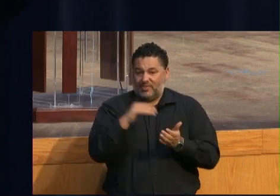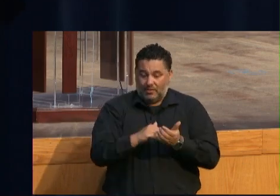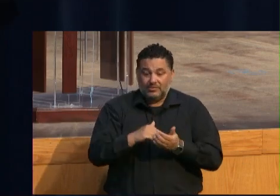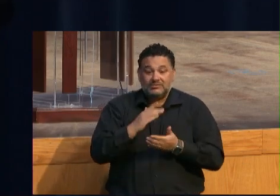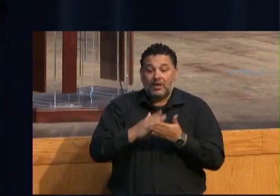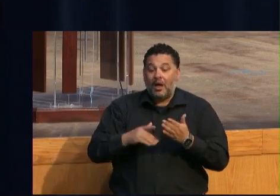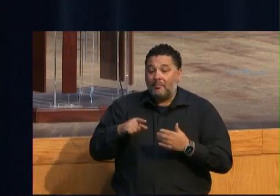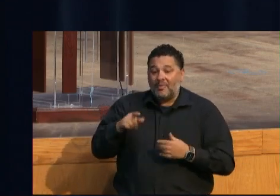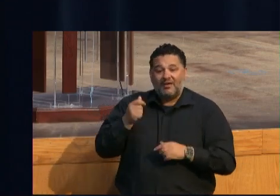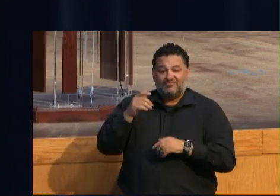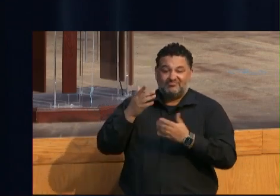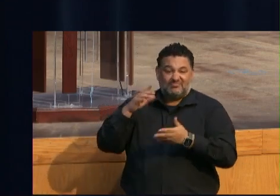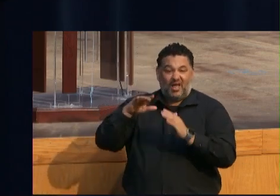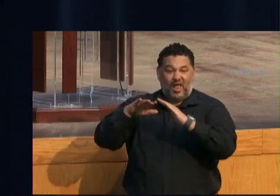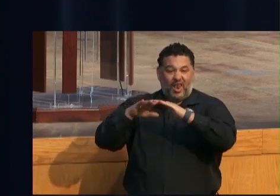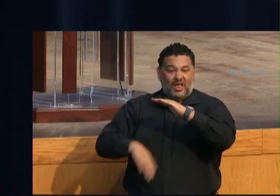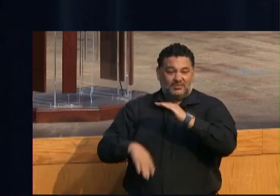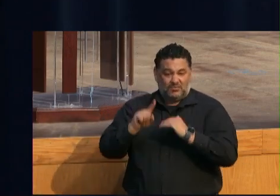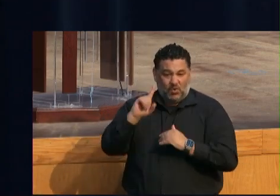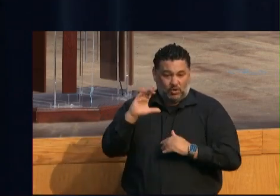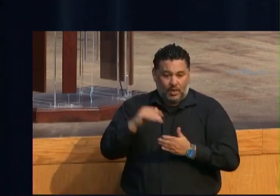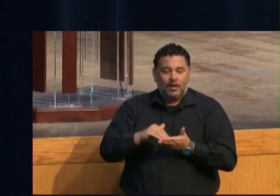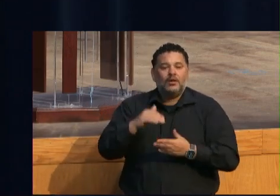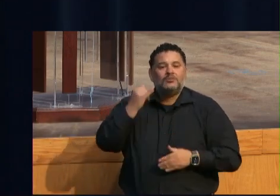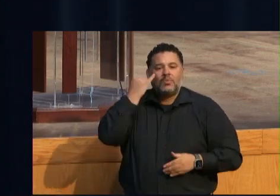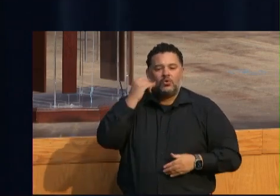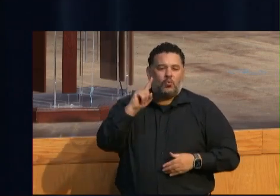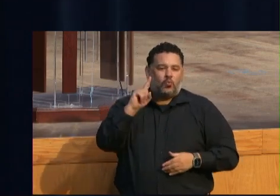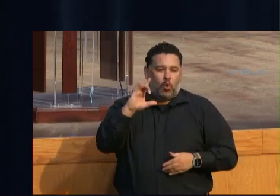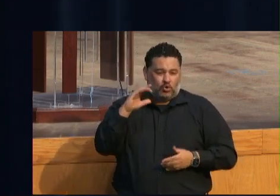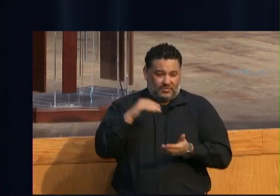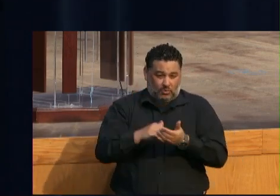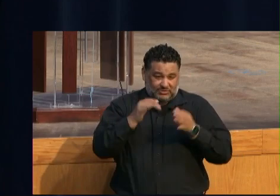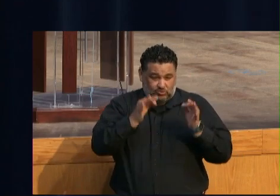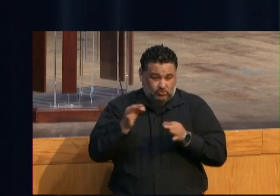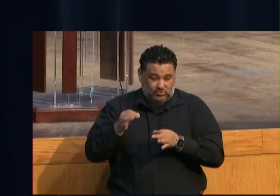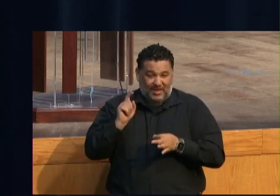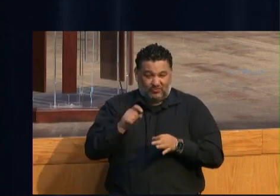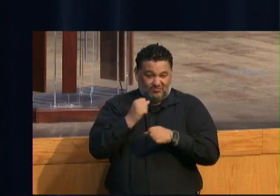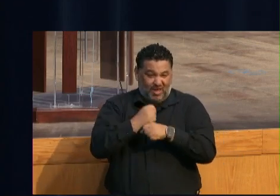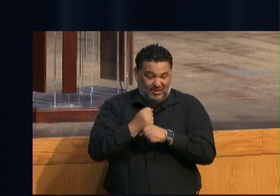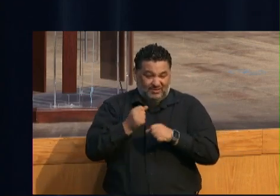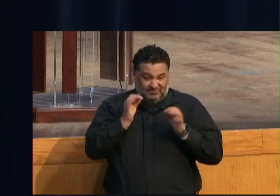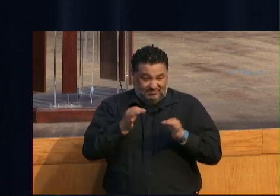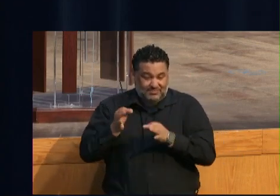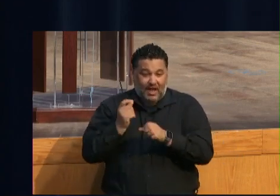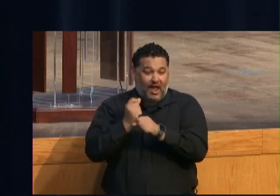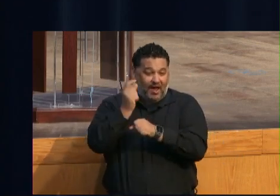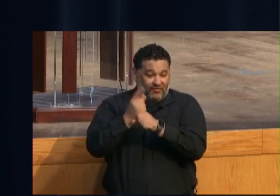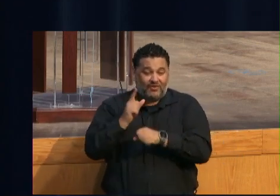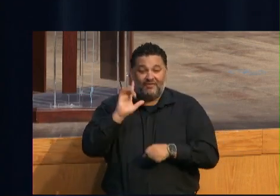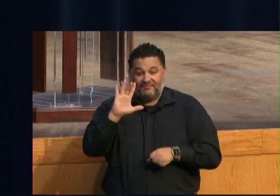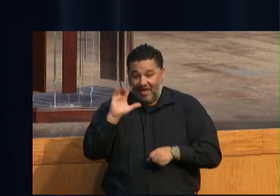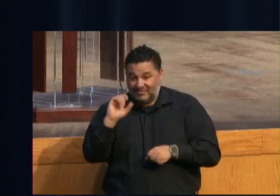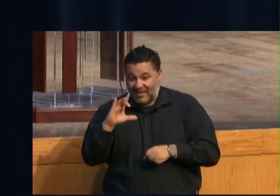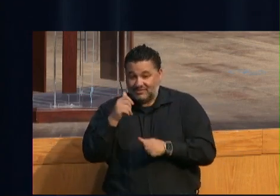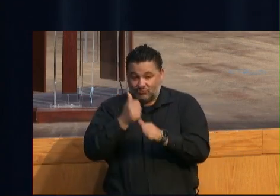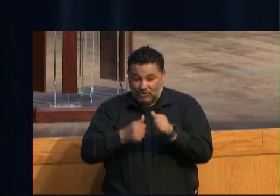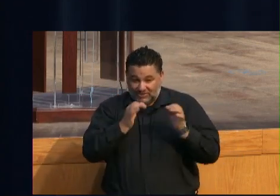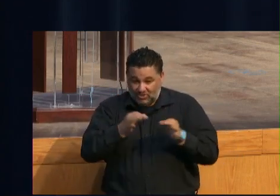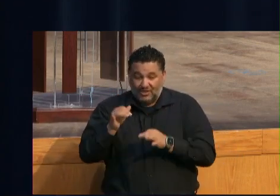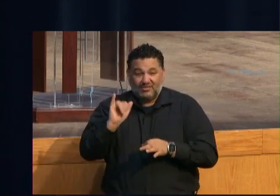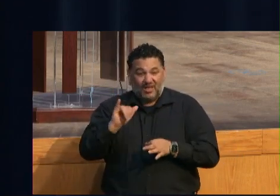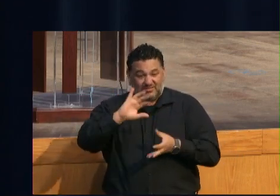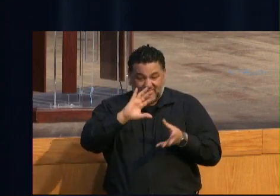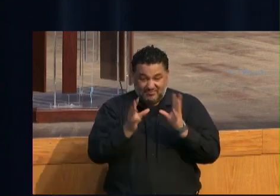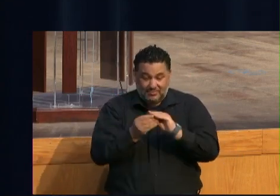see fewer than 100,000, but let's say there's 100,000 of these decisions to be made every year at 5 seconds per decision. That amounts to about